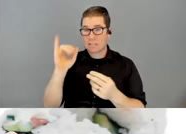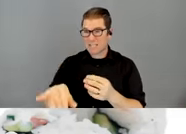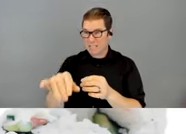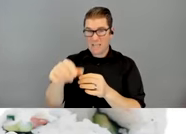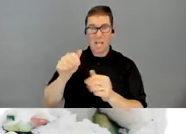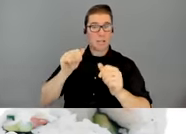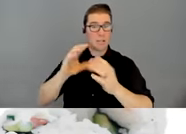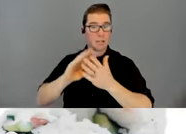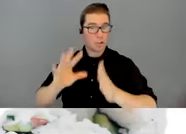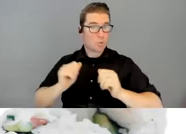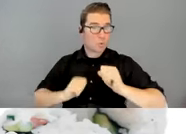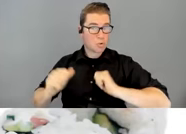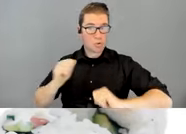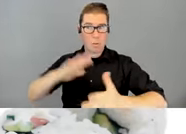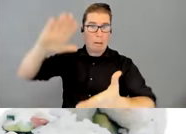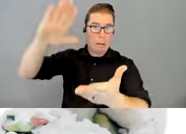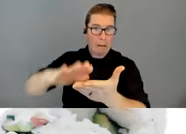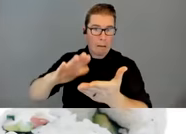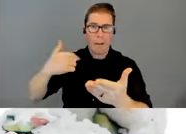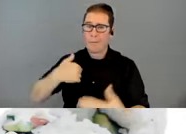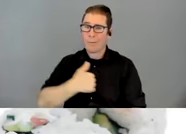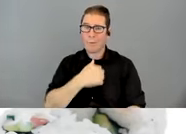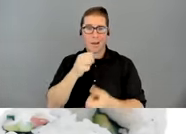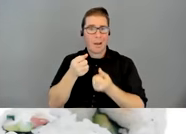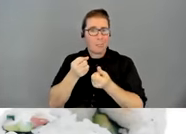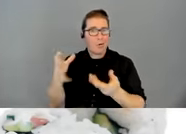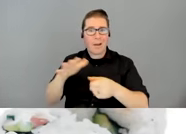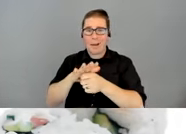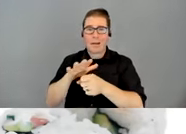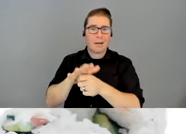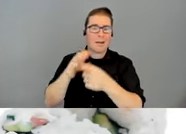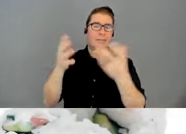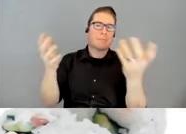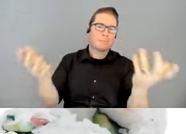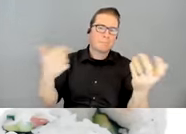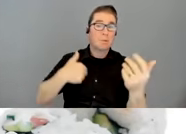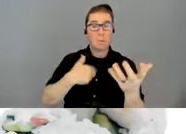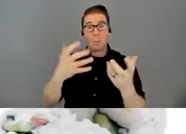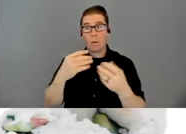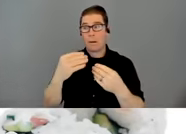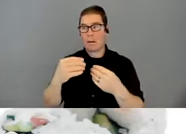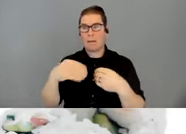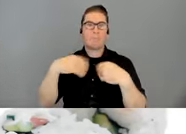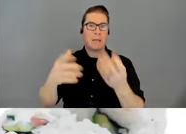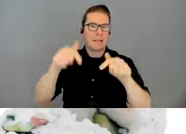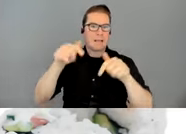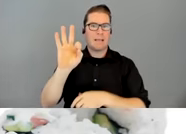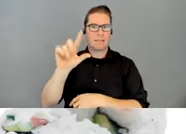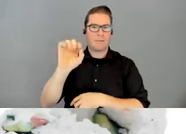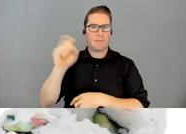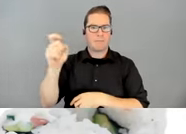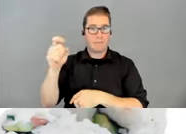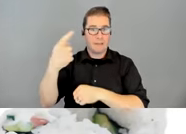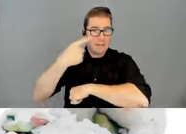drama. And we had actually, we were going to make this a flex day presentation, and then COVID hit, and then